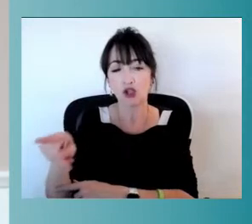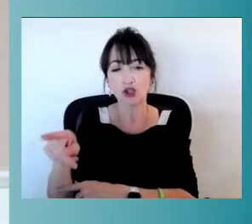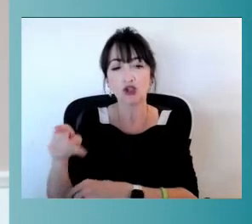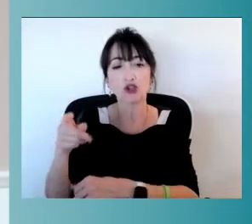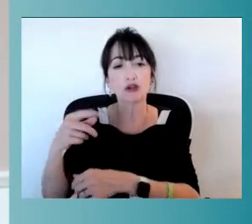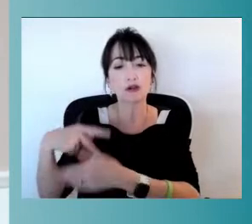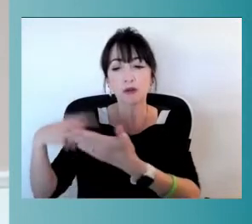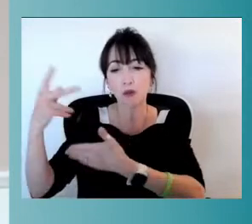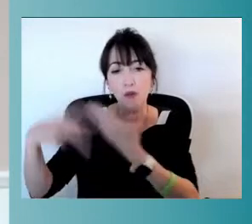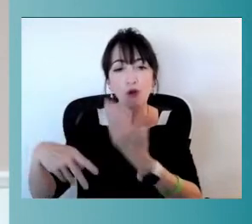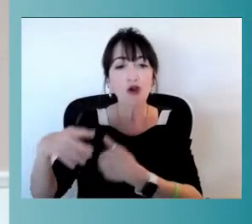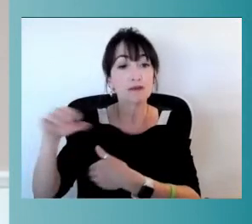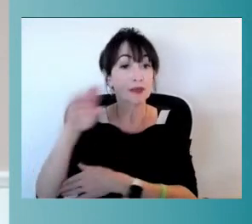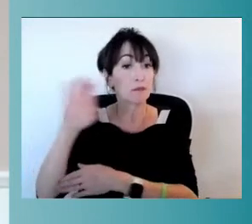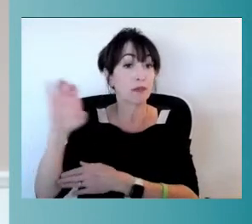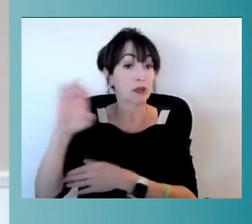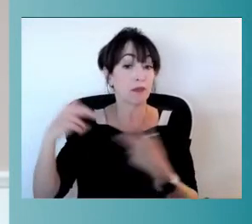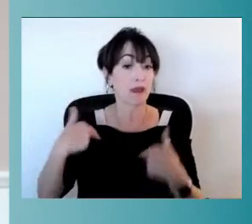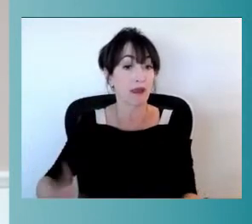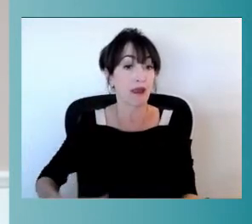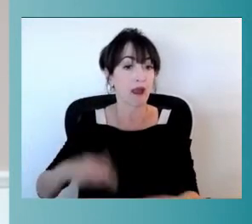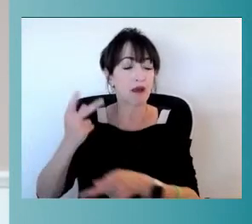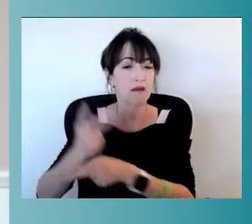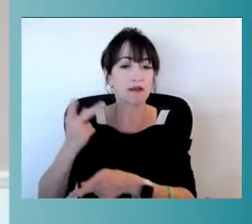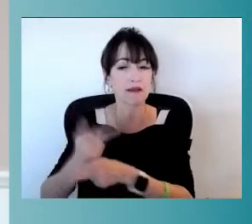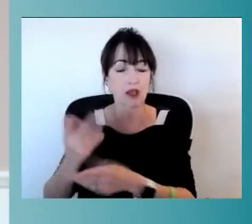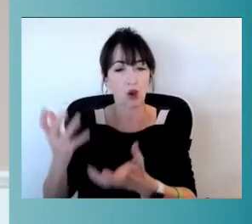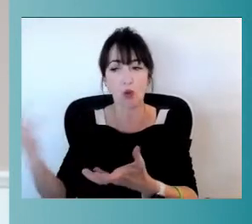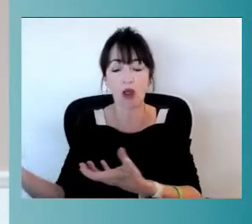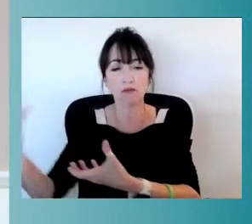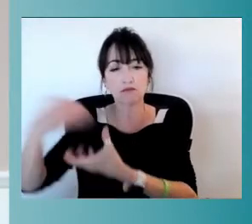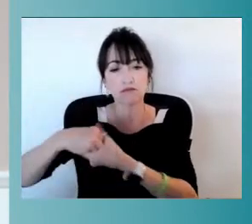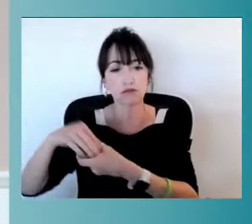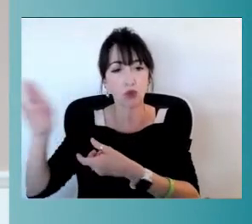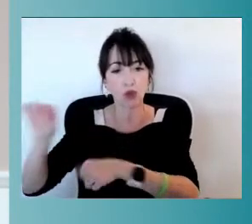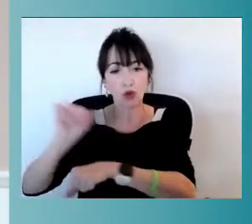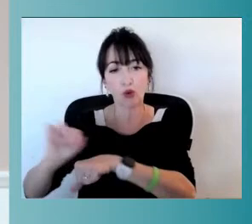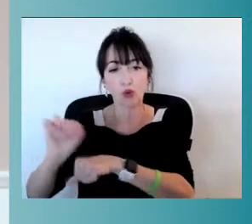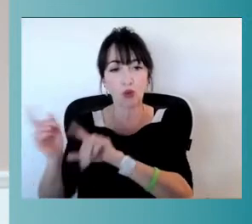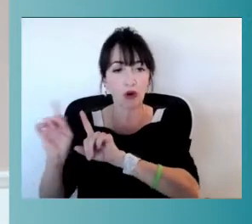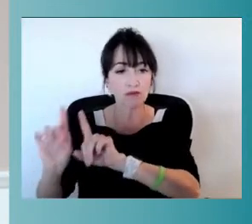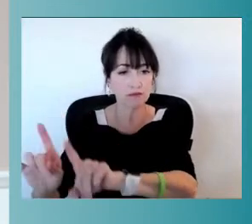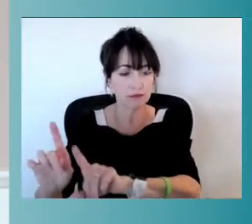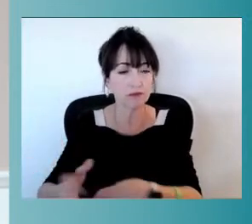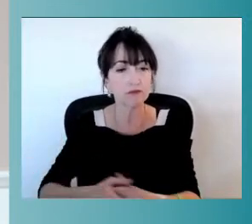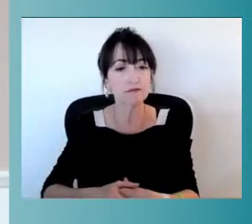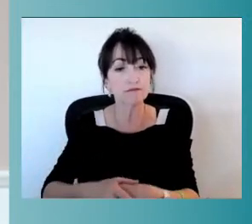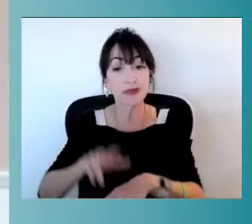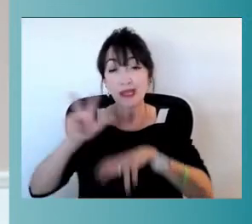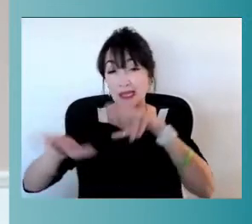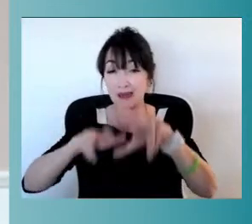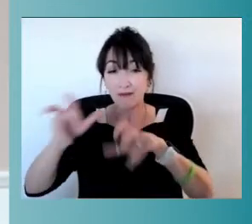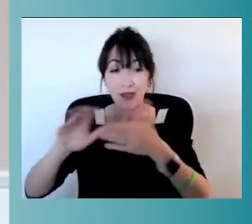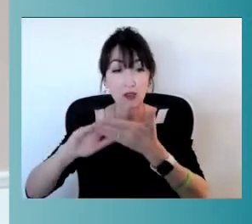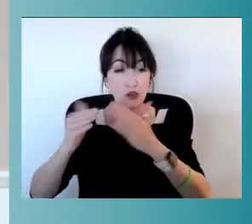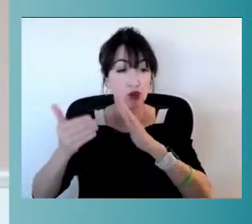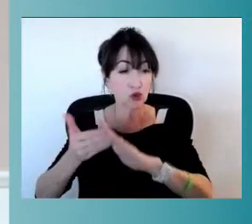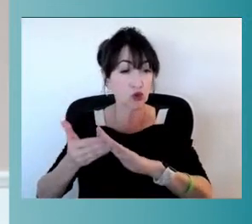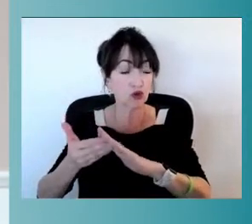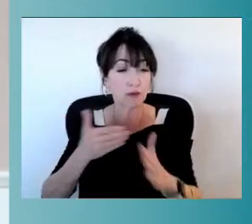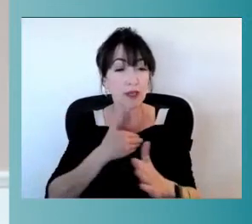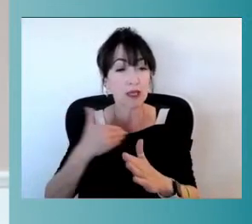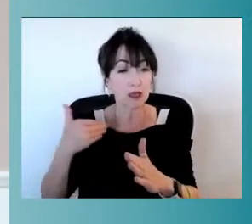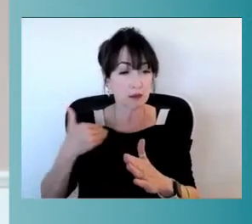make progress along the trauma-informed continuum. We invested in community members as designers and facilitators